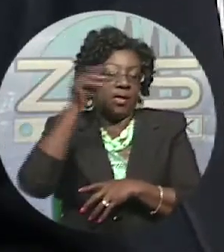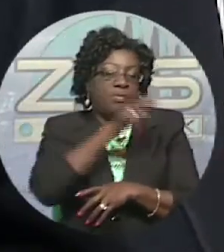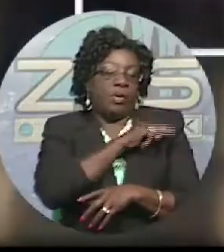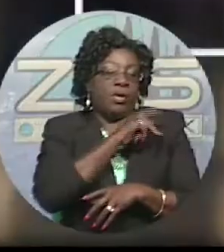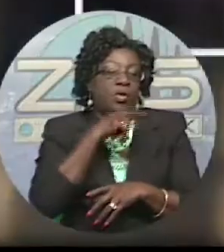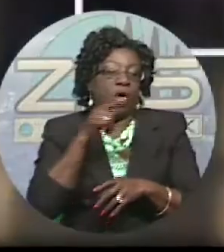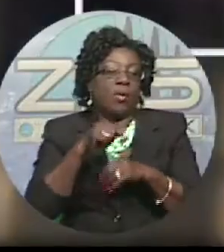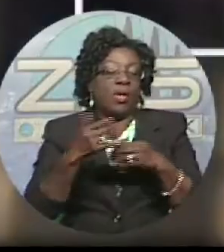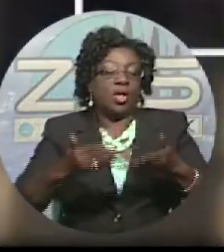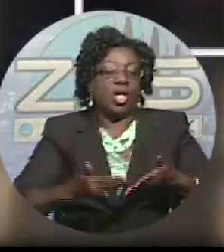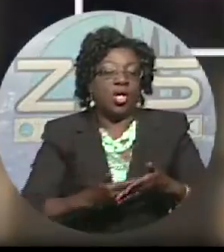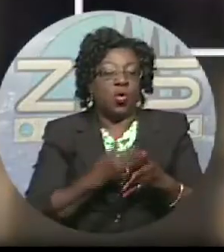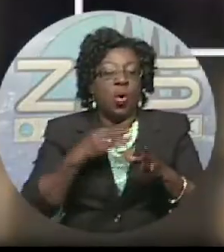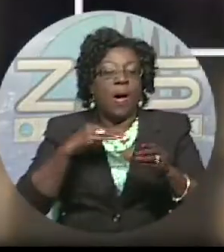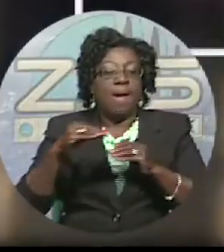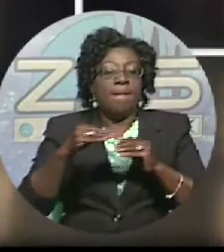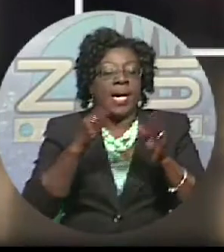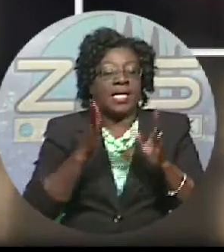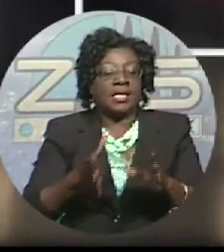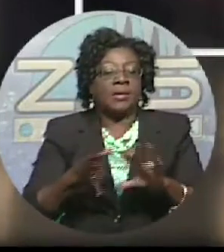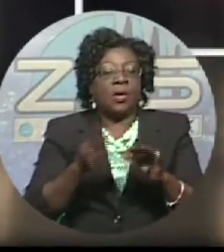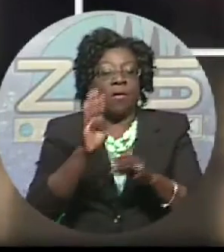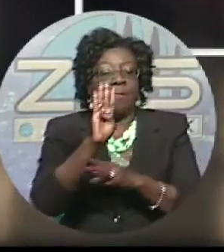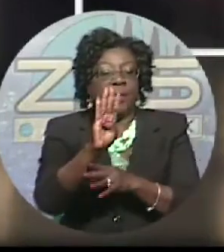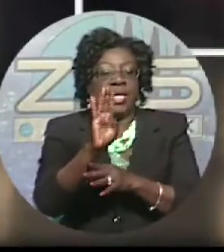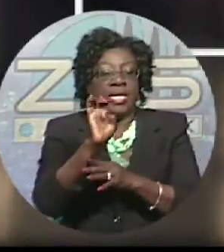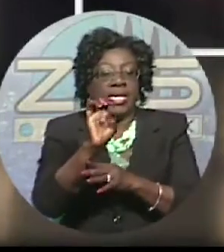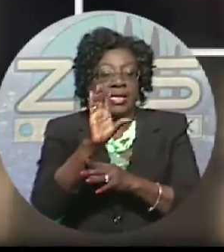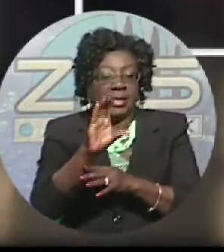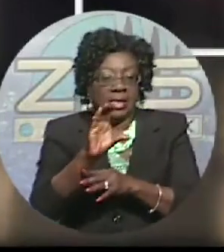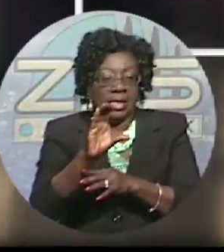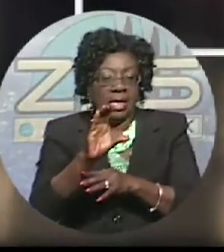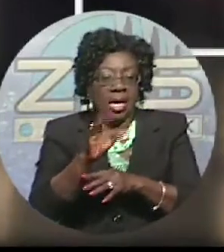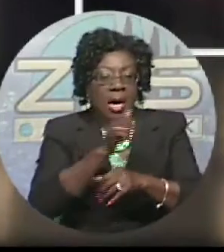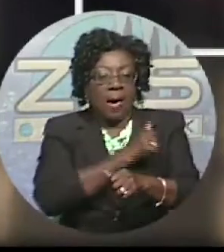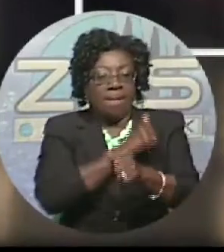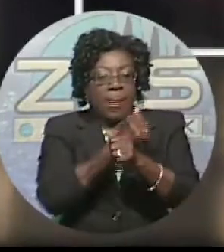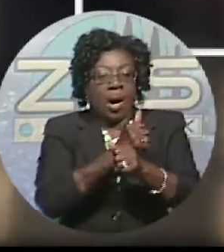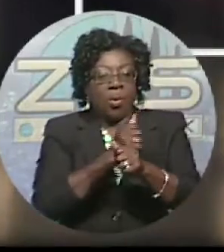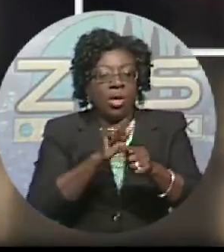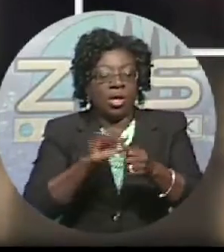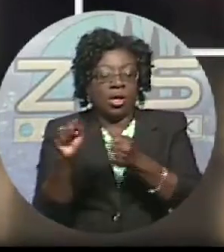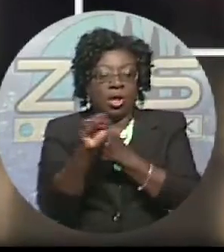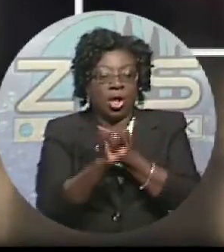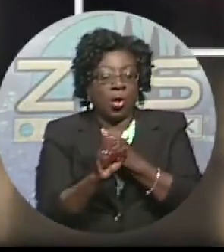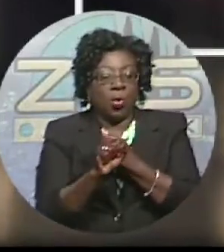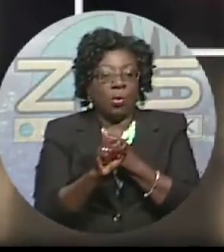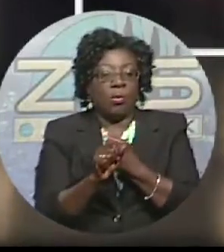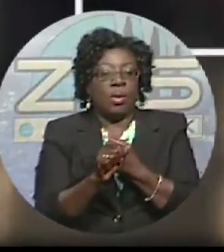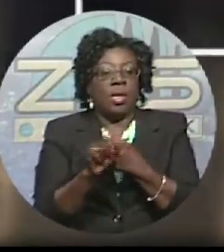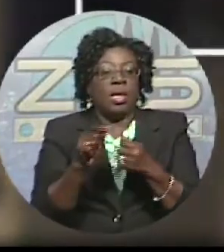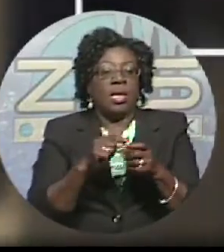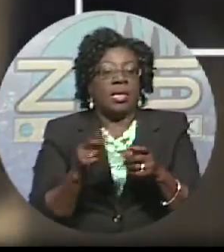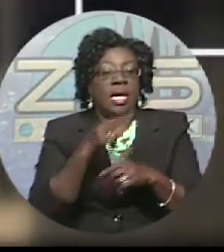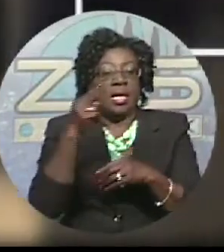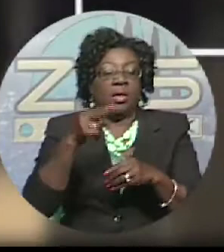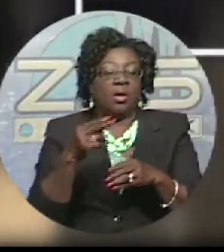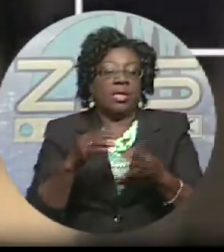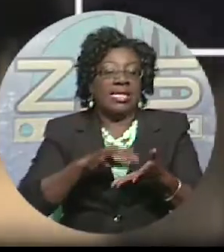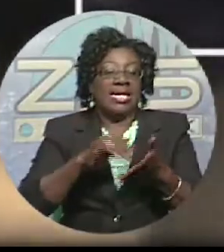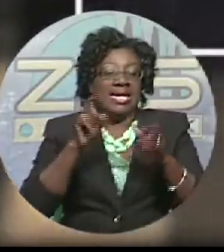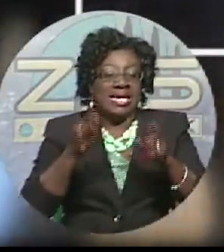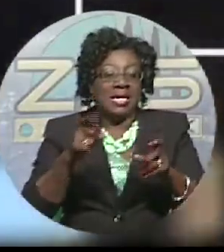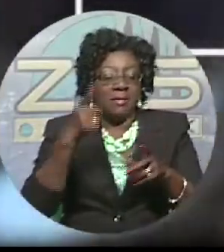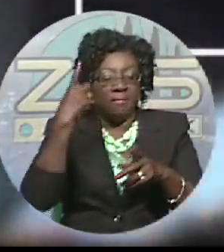of BEC, North Carolina-based Power Secure. While speaking to colleagues in Parliament today, Davis highlighted the need for